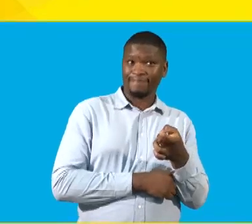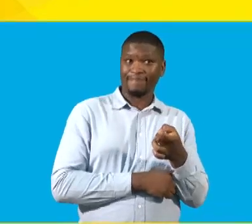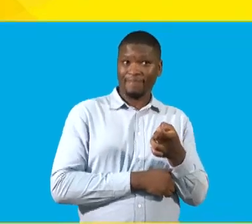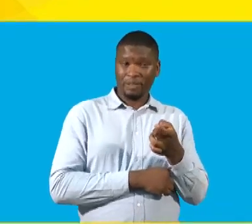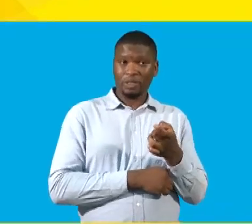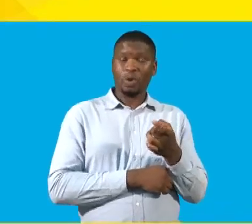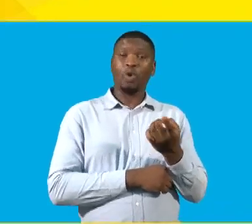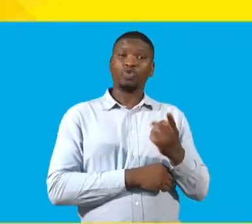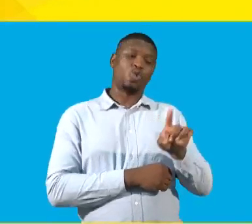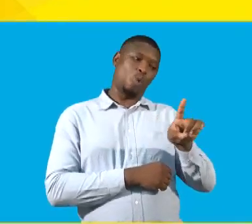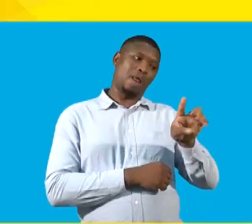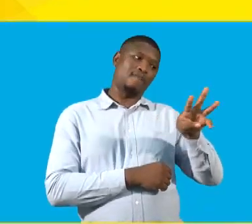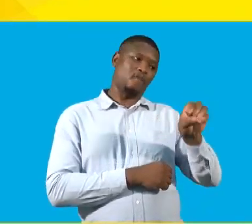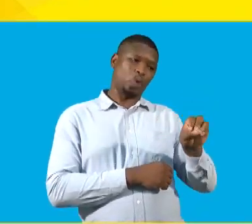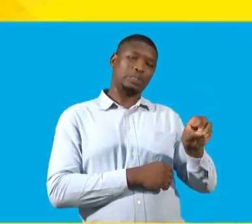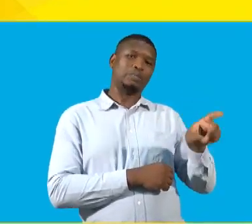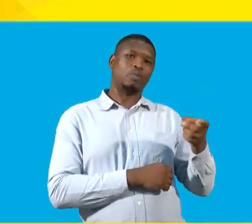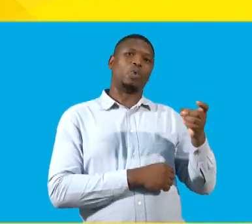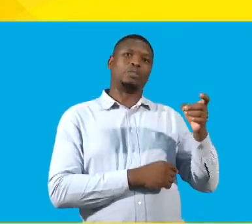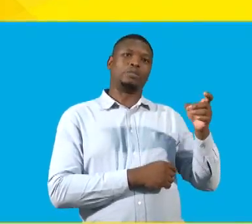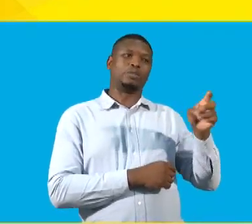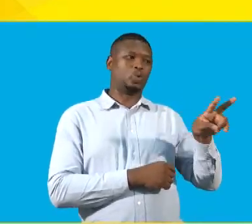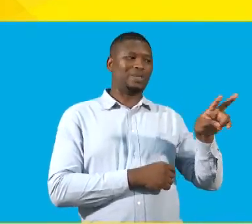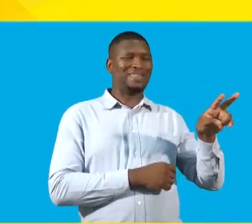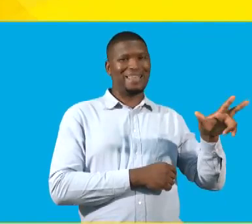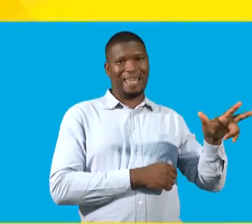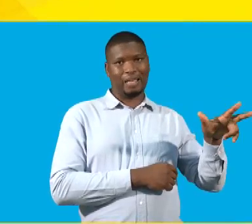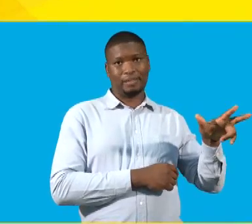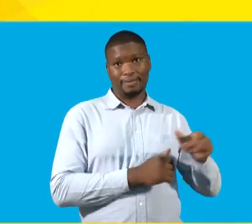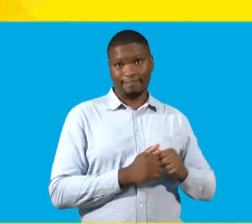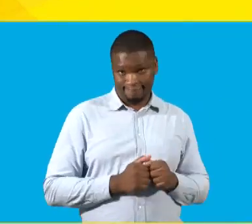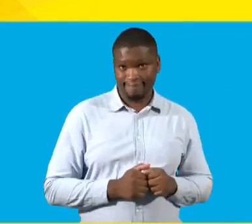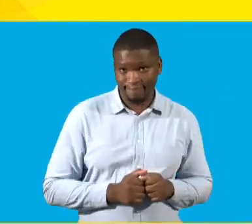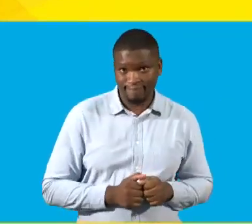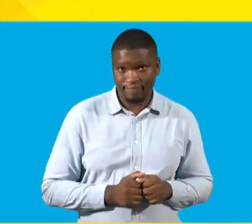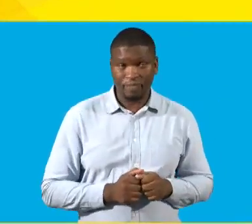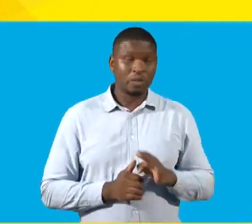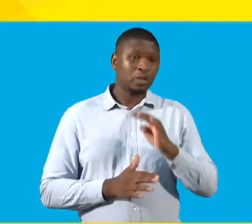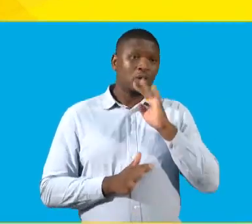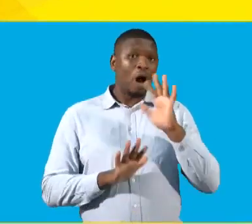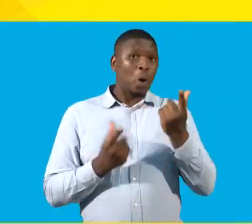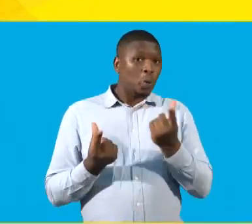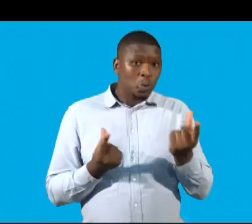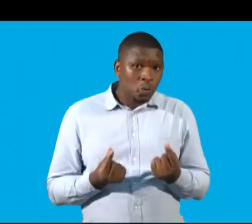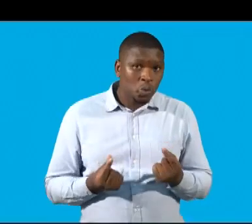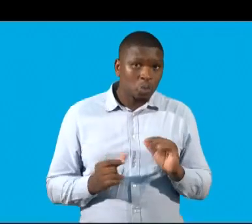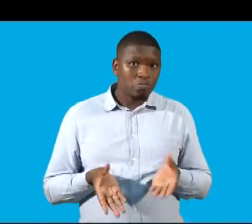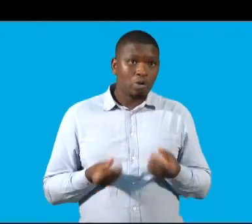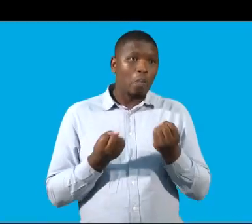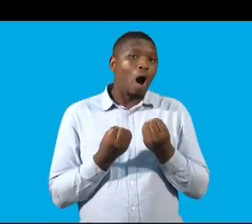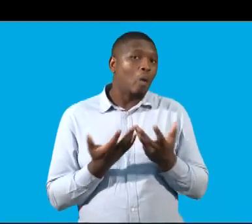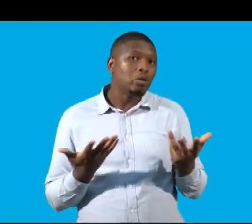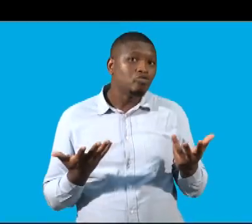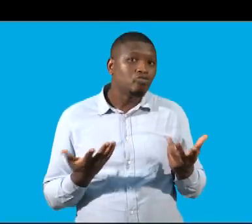631,000 rands and 148 rands and 28 cents. So how are we going to